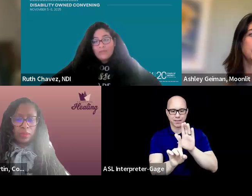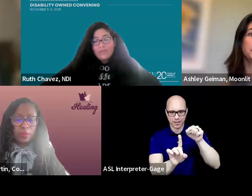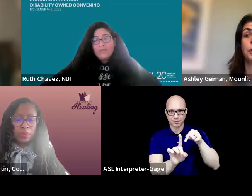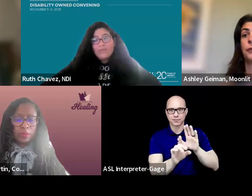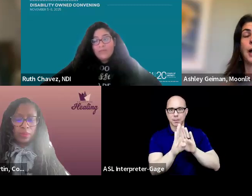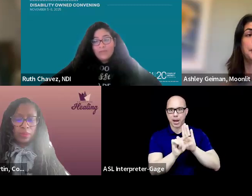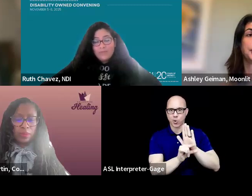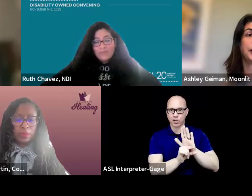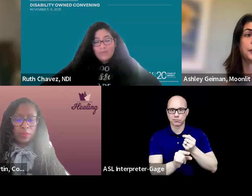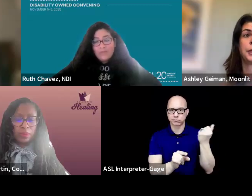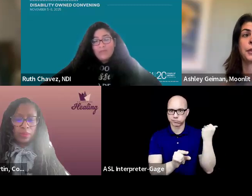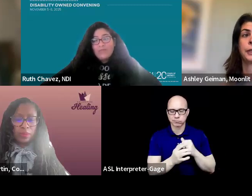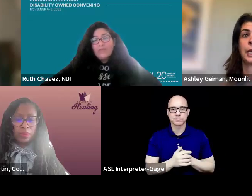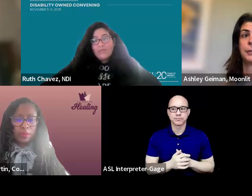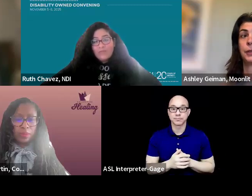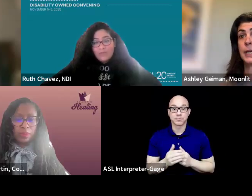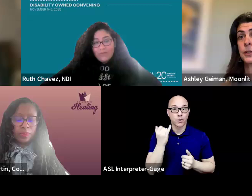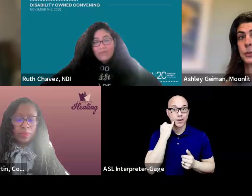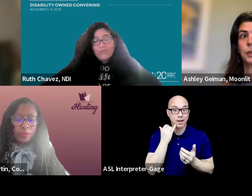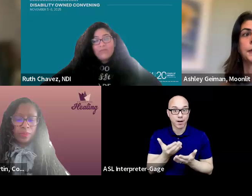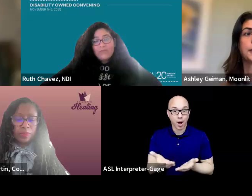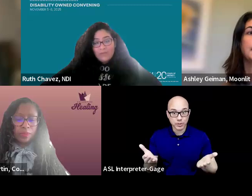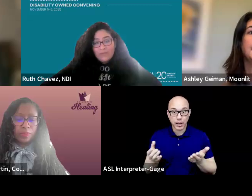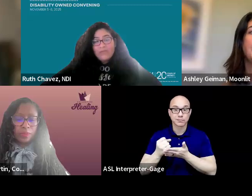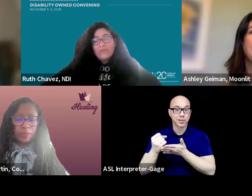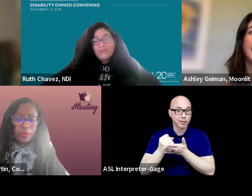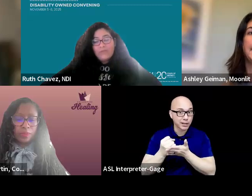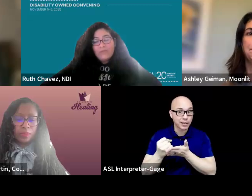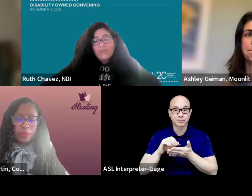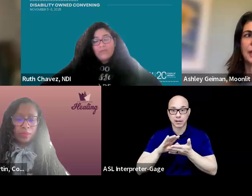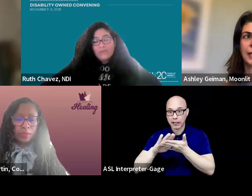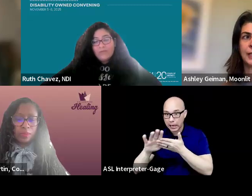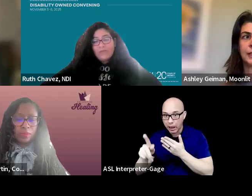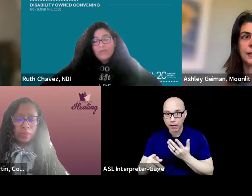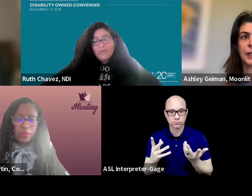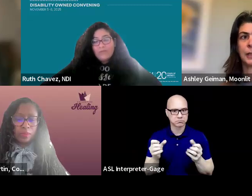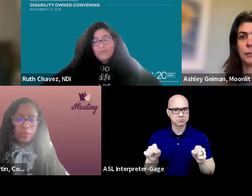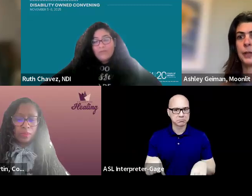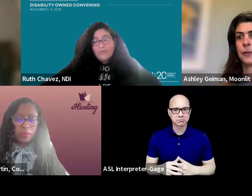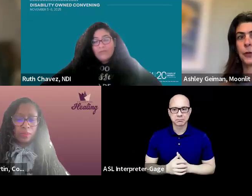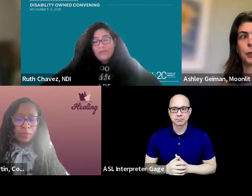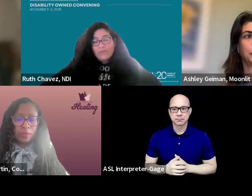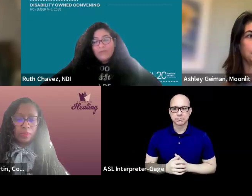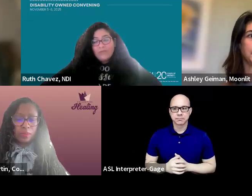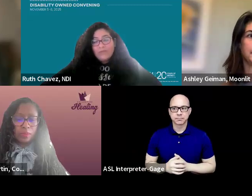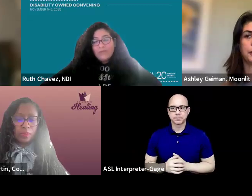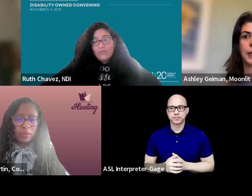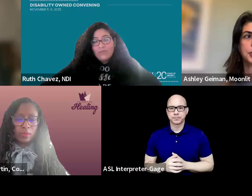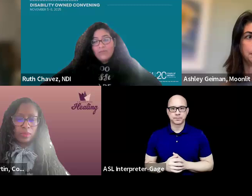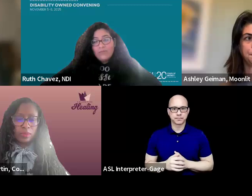replacements, remove objects with cleanup and eraser tools, and the